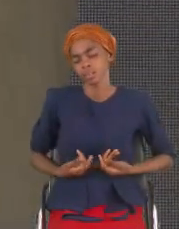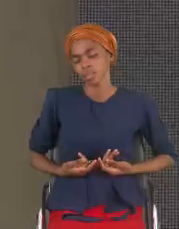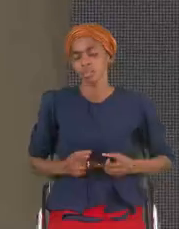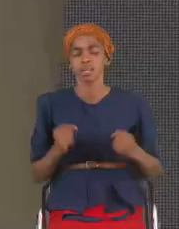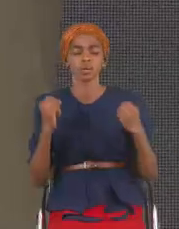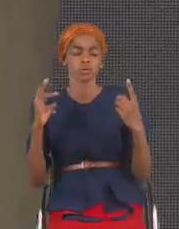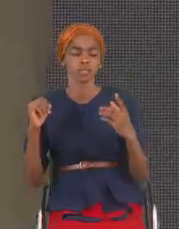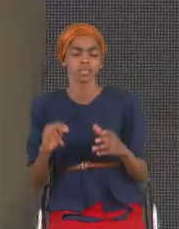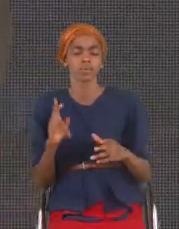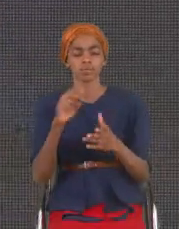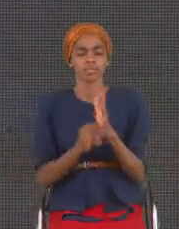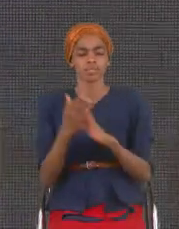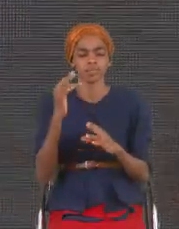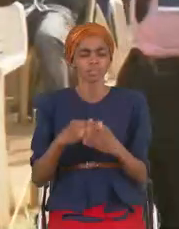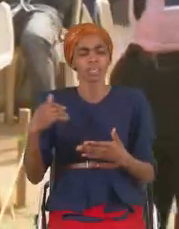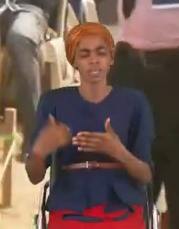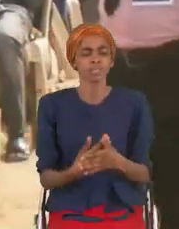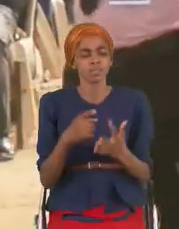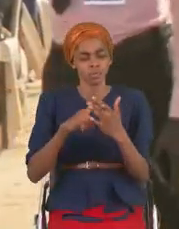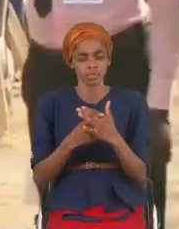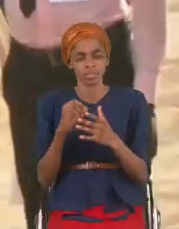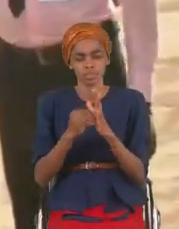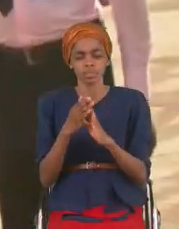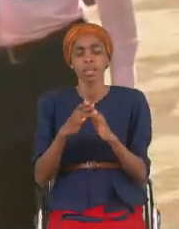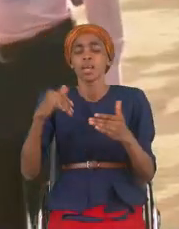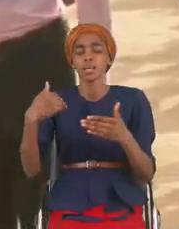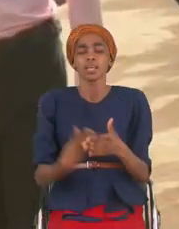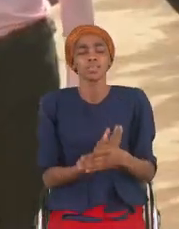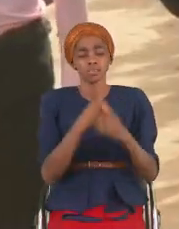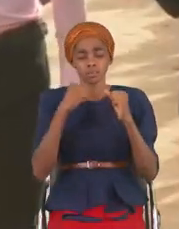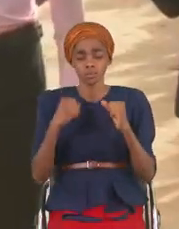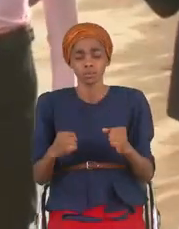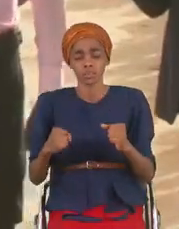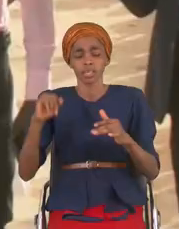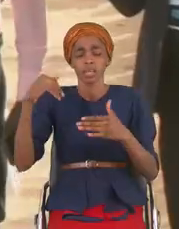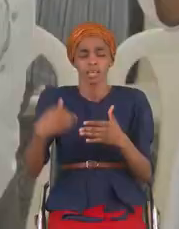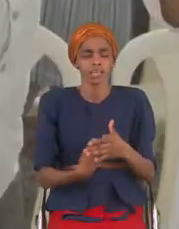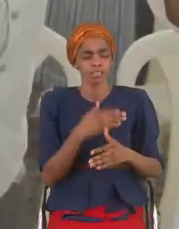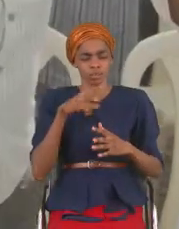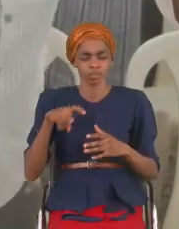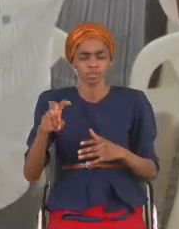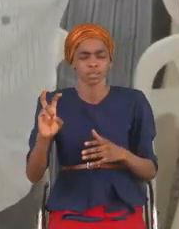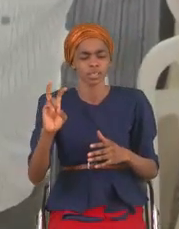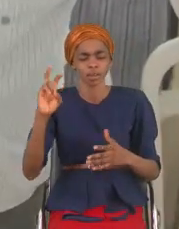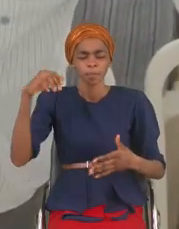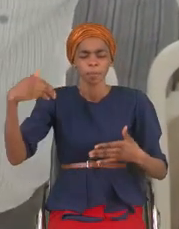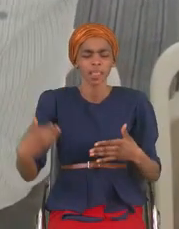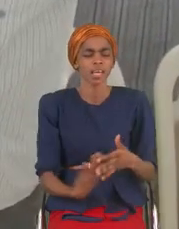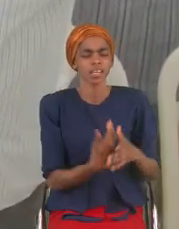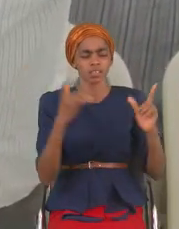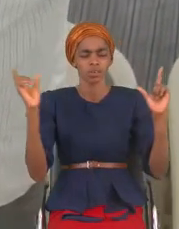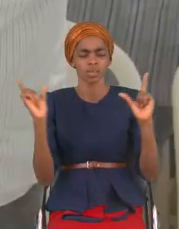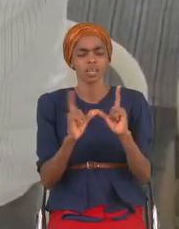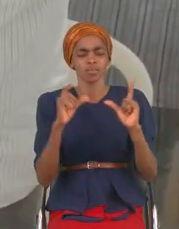up. Amen. A new start. Amen. A new day. Amen. A new journey. Amen. A new level